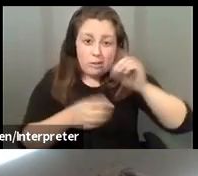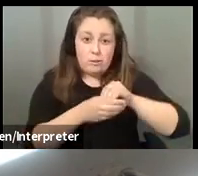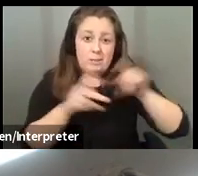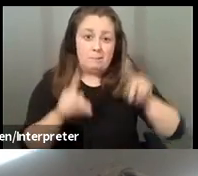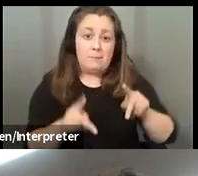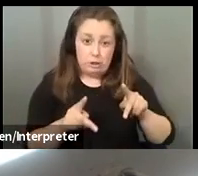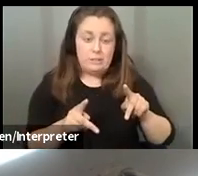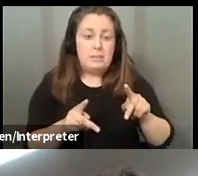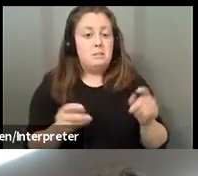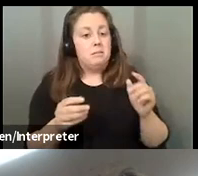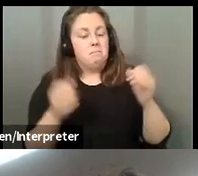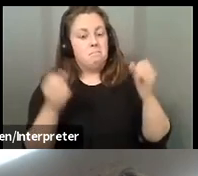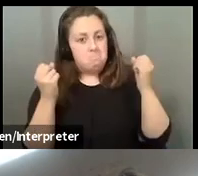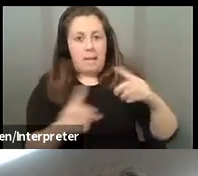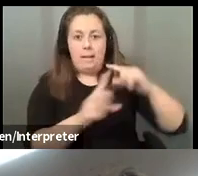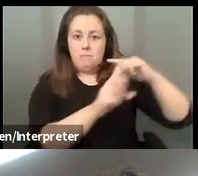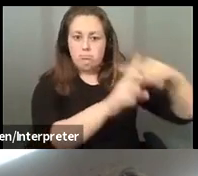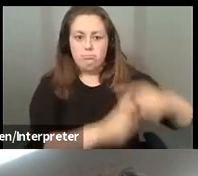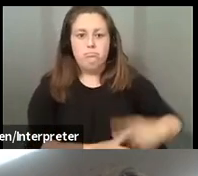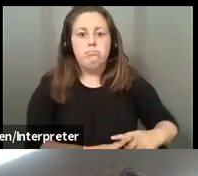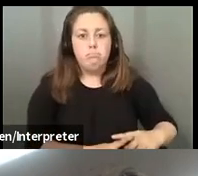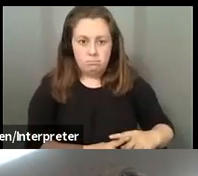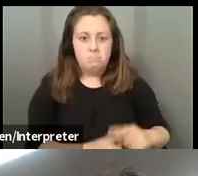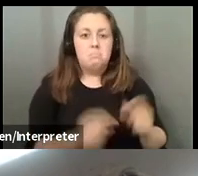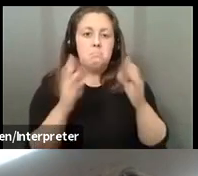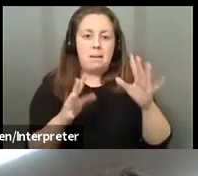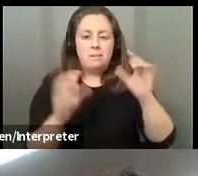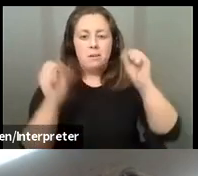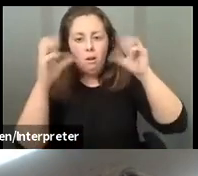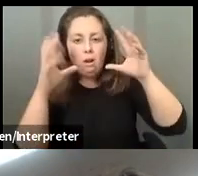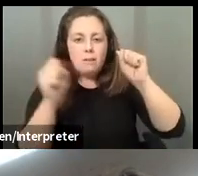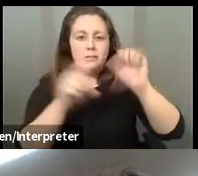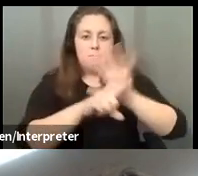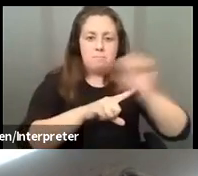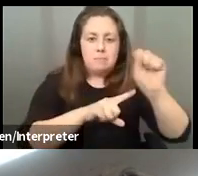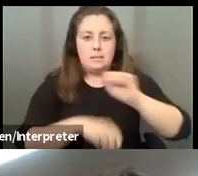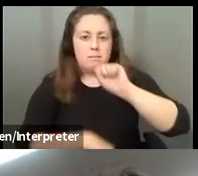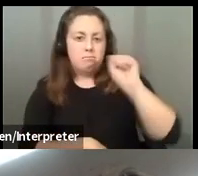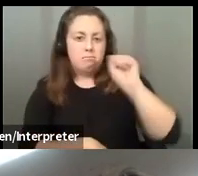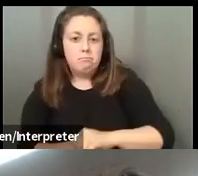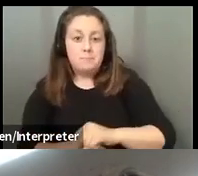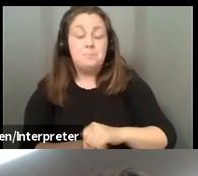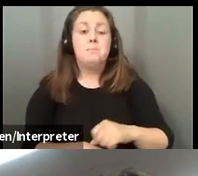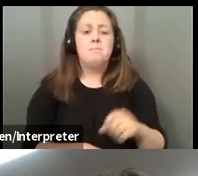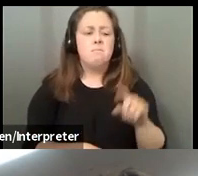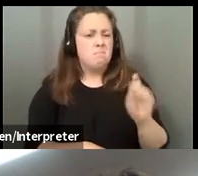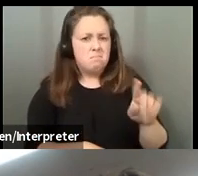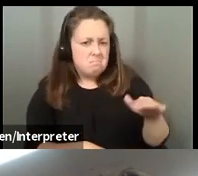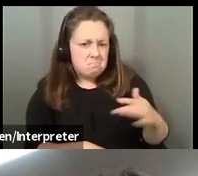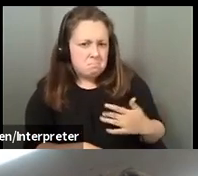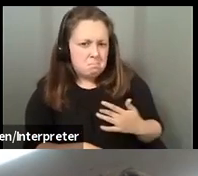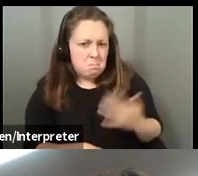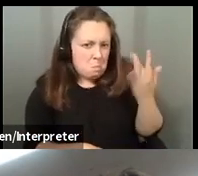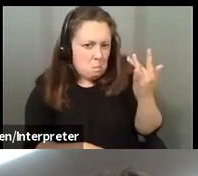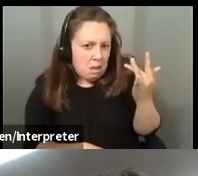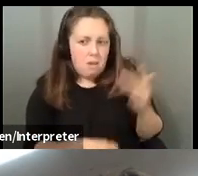and they were overly positive with their responses. He said so many said it's awesome, it's amazing, or I love it. When asked what made it so great, the majority of them